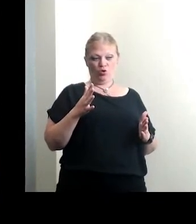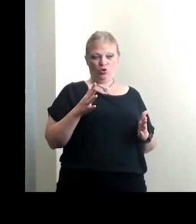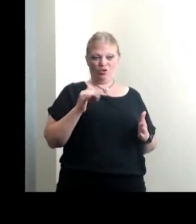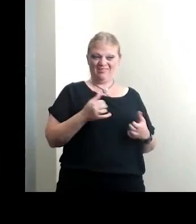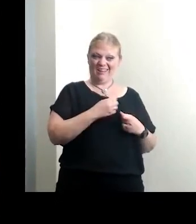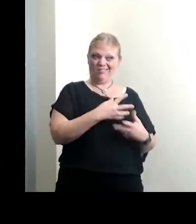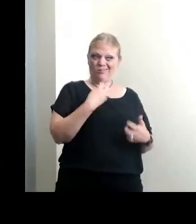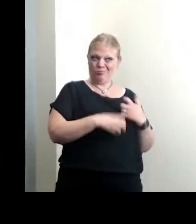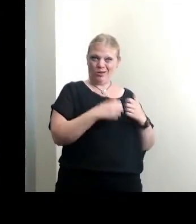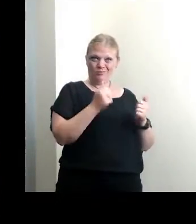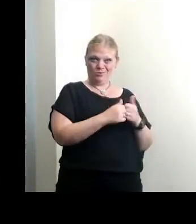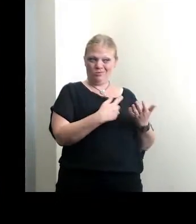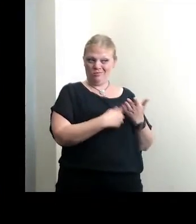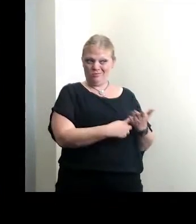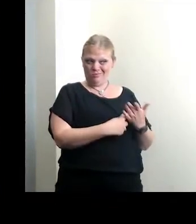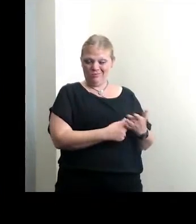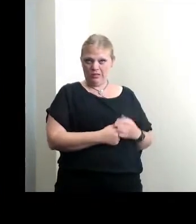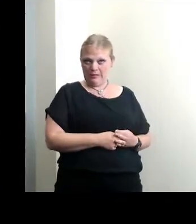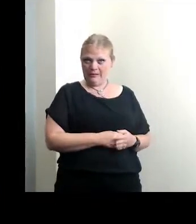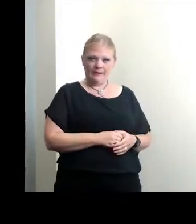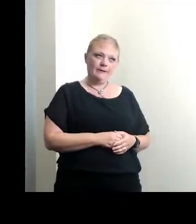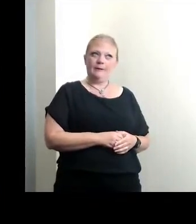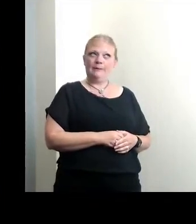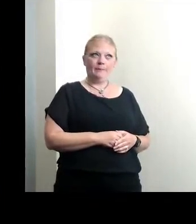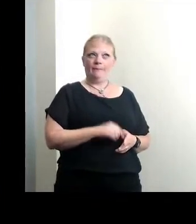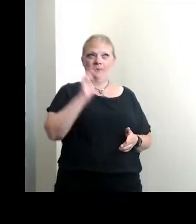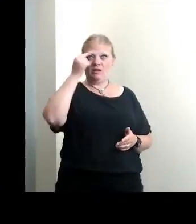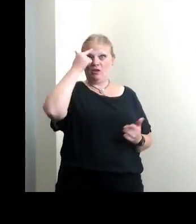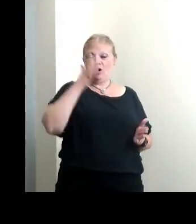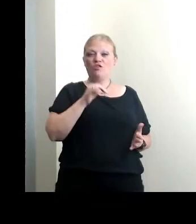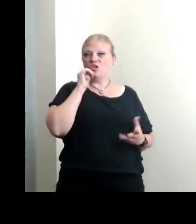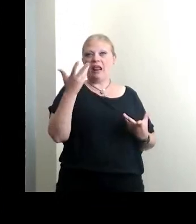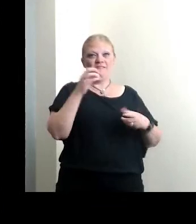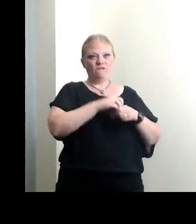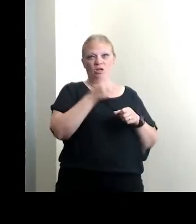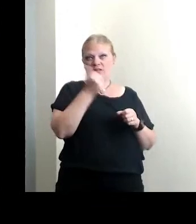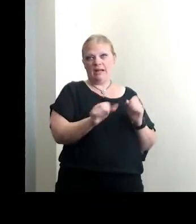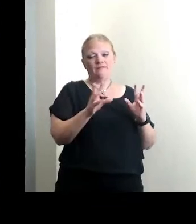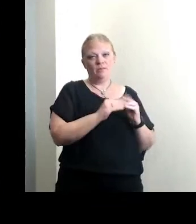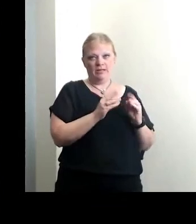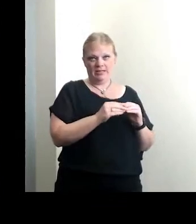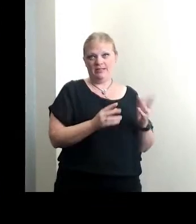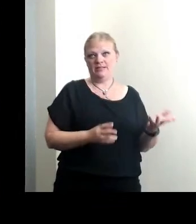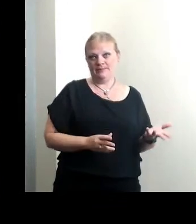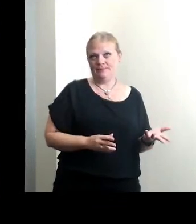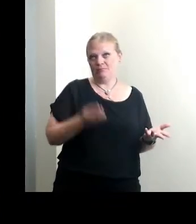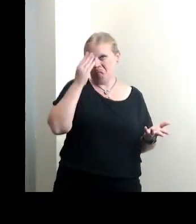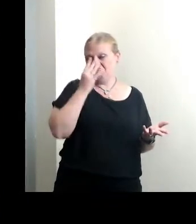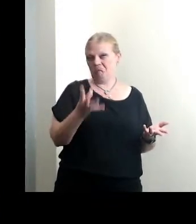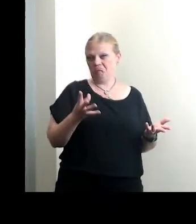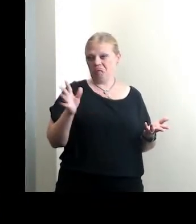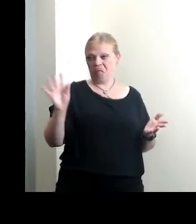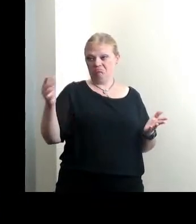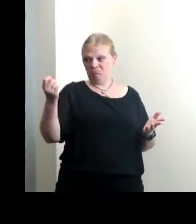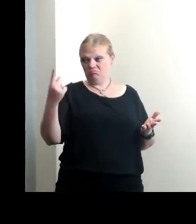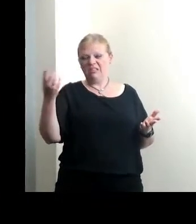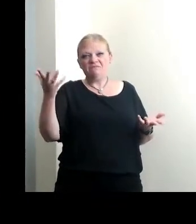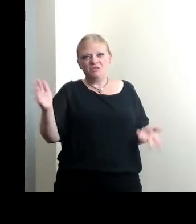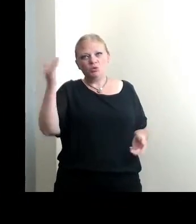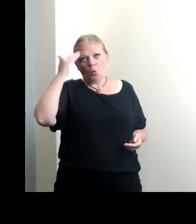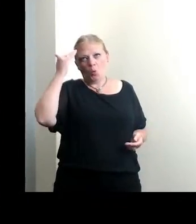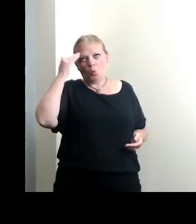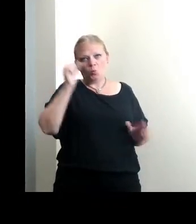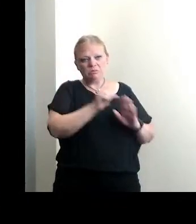the negotiations and the discussions? I will note this, the governor's not been involved in any of the meetings. My understanding, he's been made aware by the